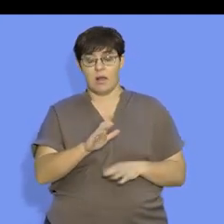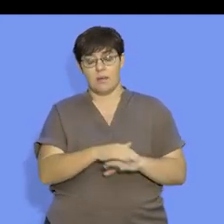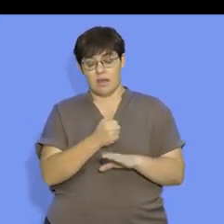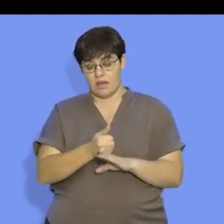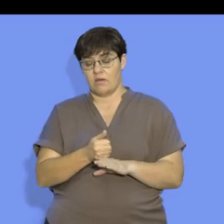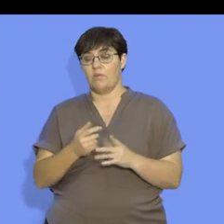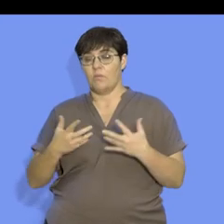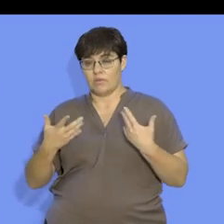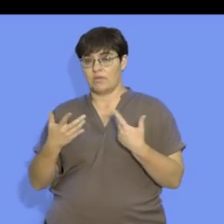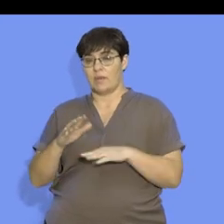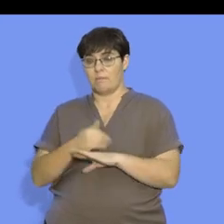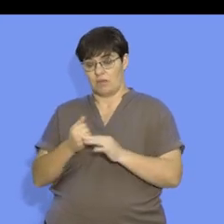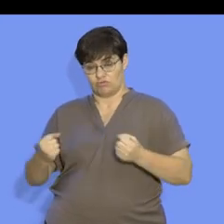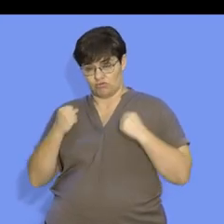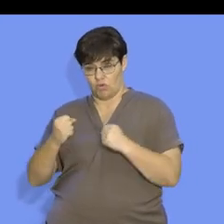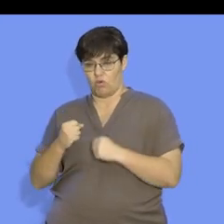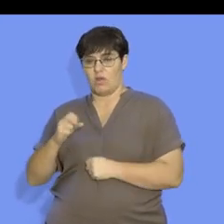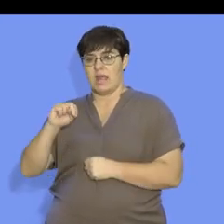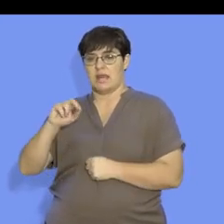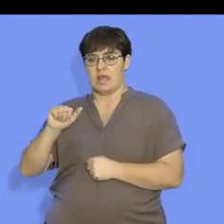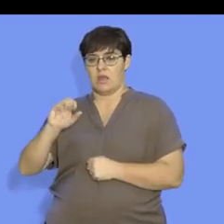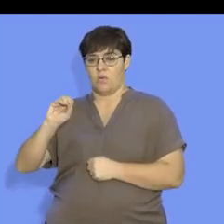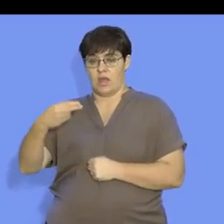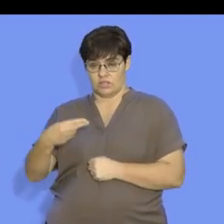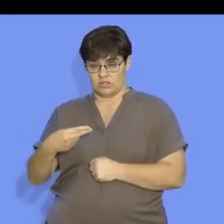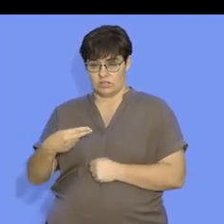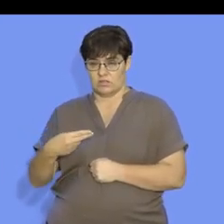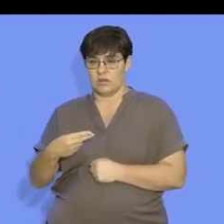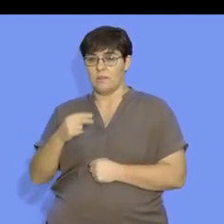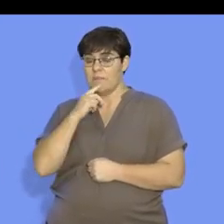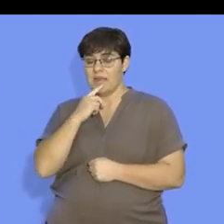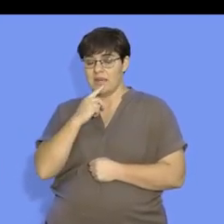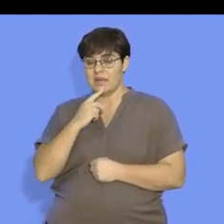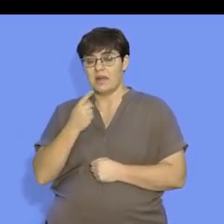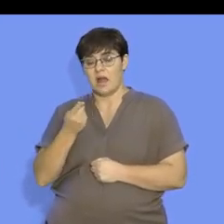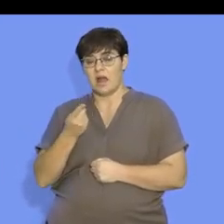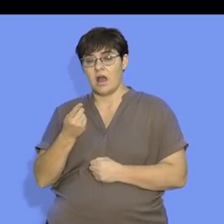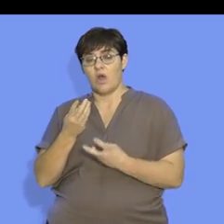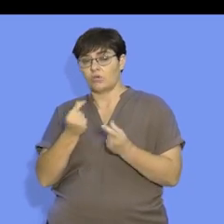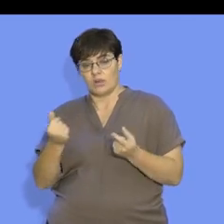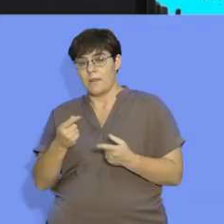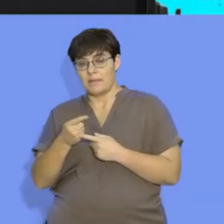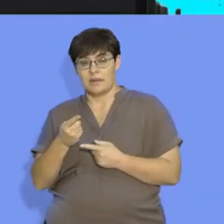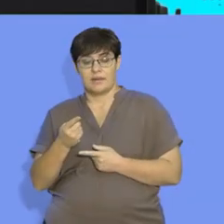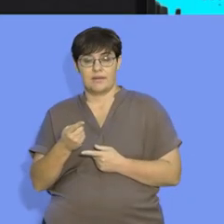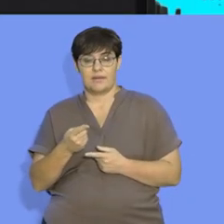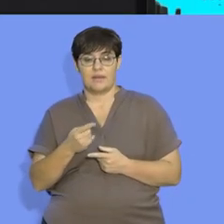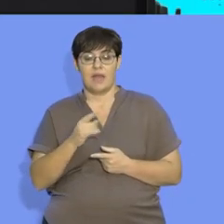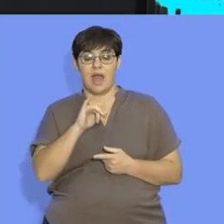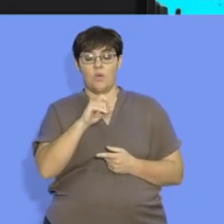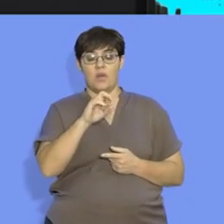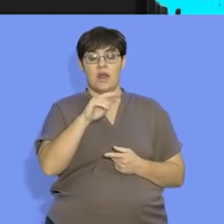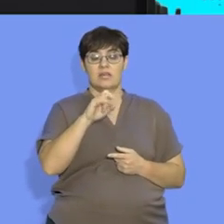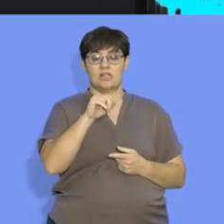strong base, which is sodium hydroxide. So when it comes to strength, remember, it has nothing to do with concentration. It has to do with